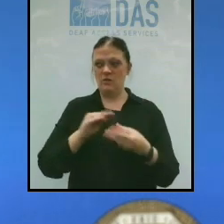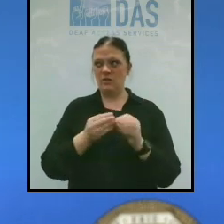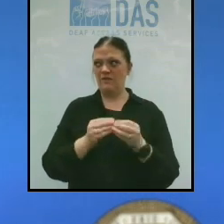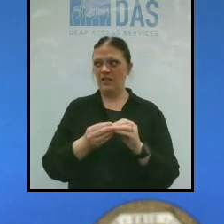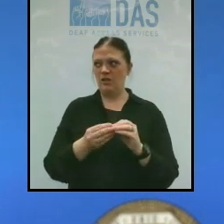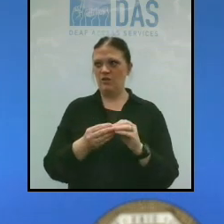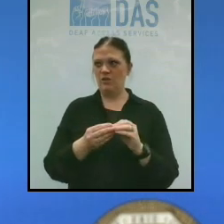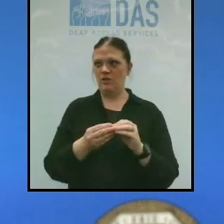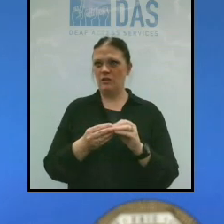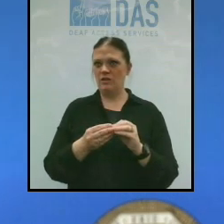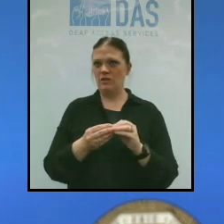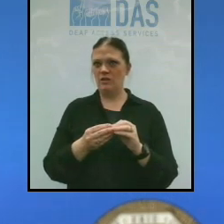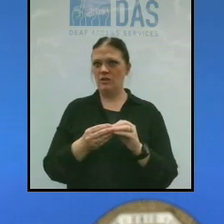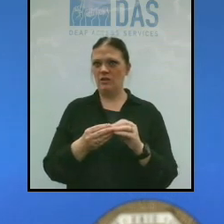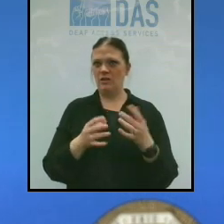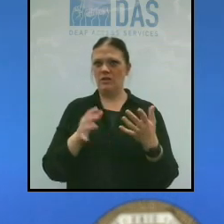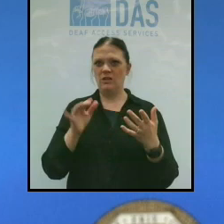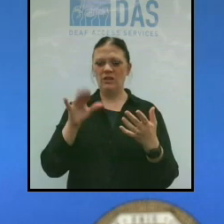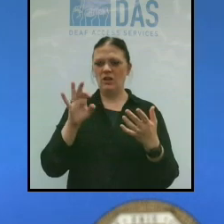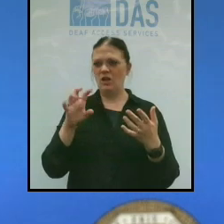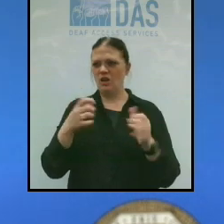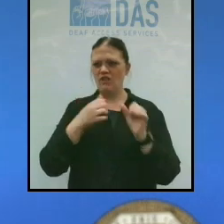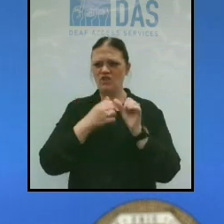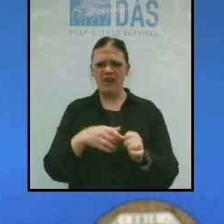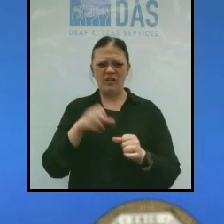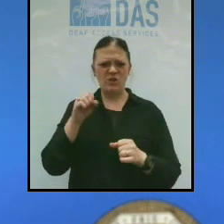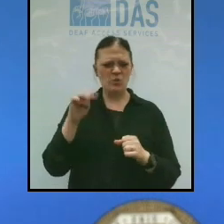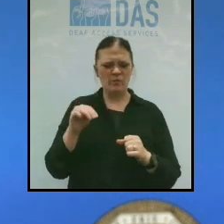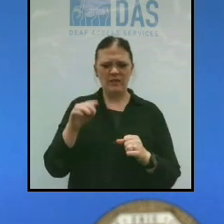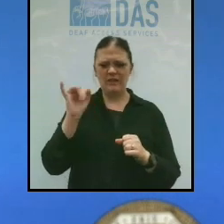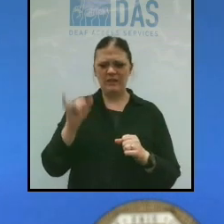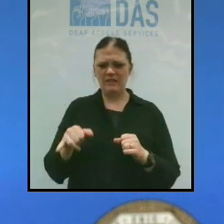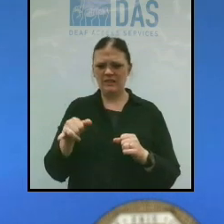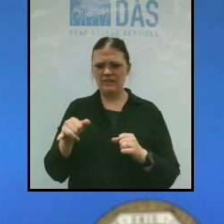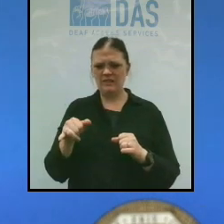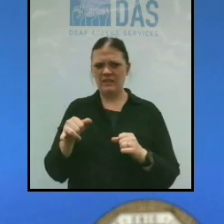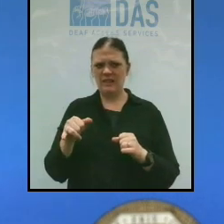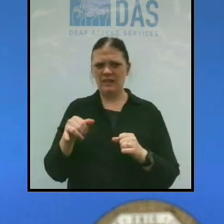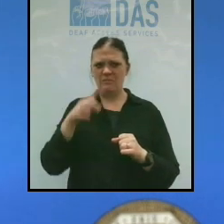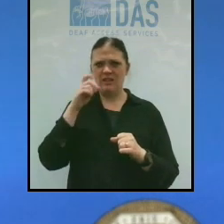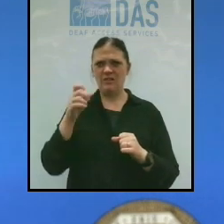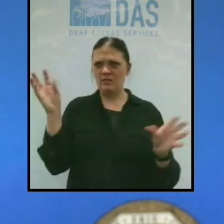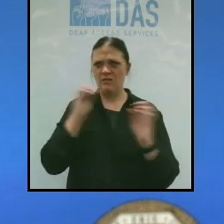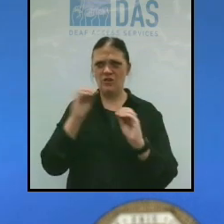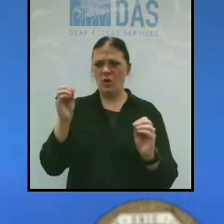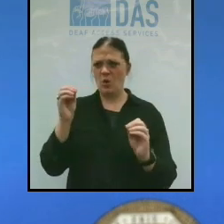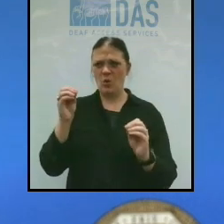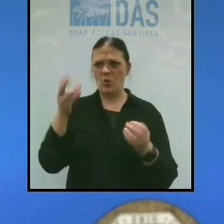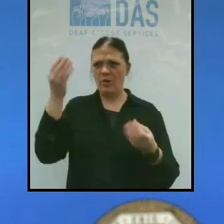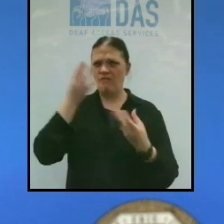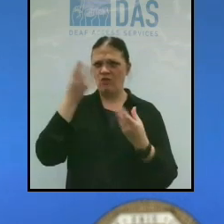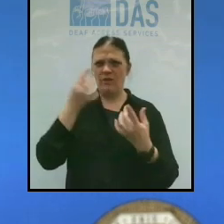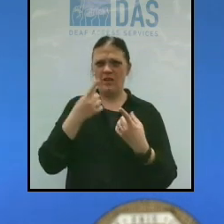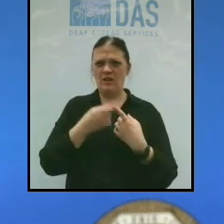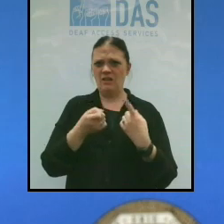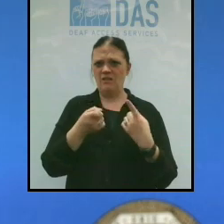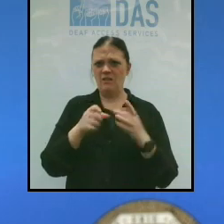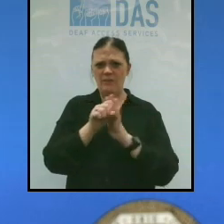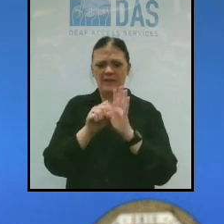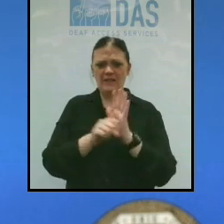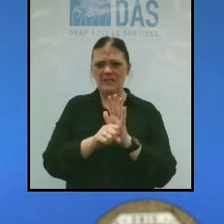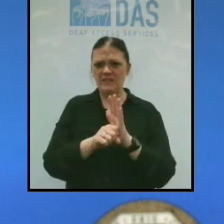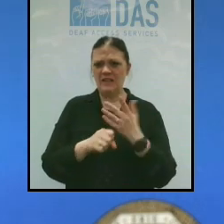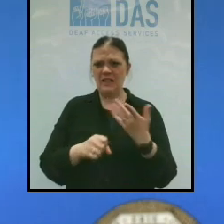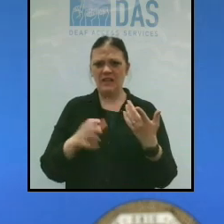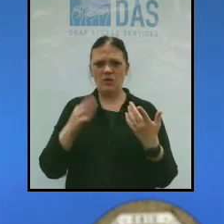that primarily either on the COVID tracker or on social media? Is that primarily due to the lack of available information coming timely from the